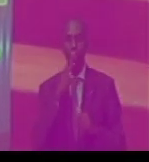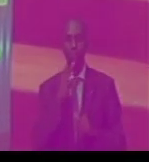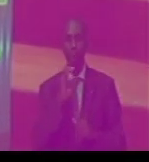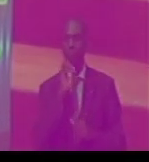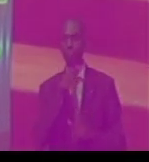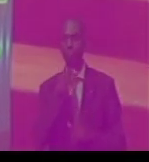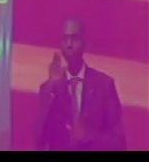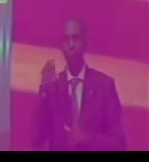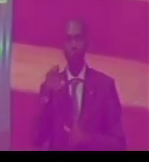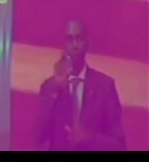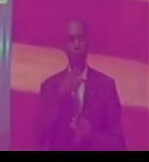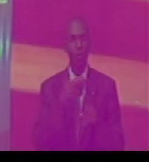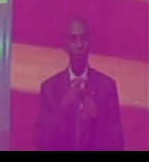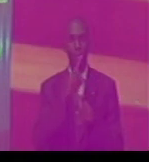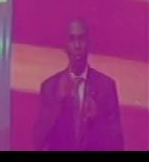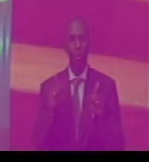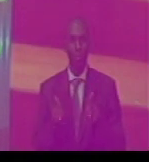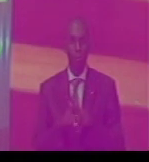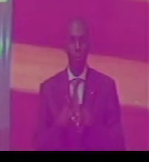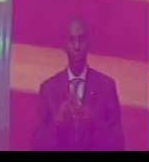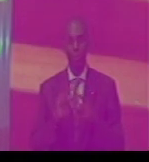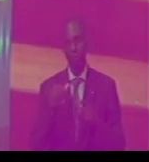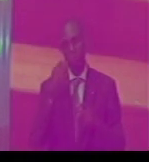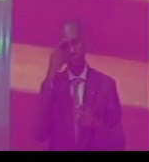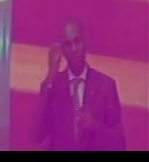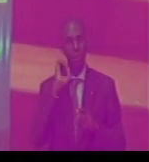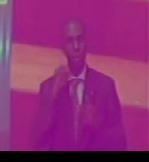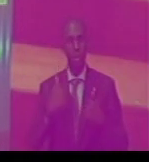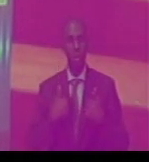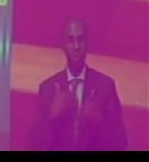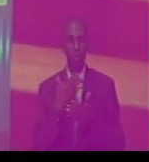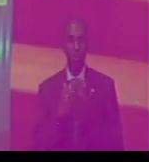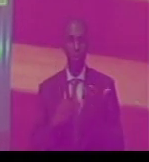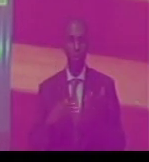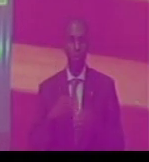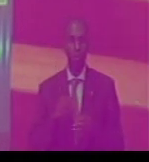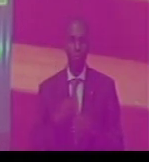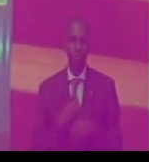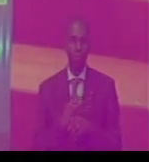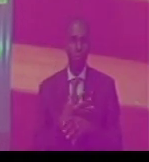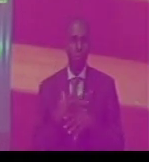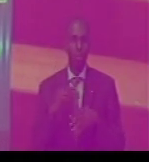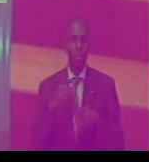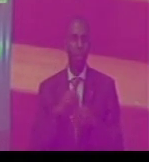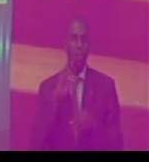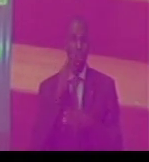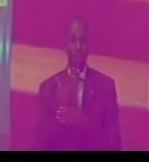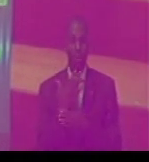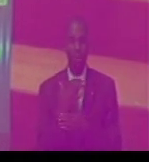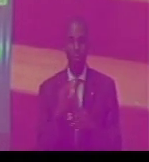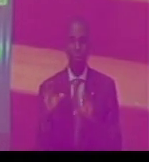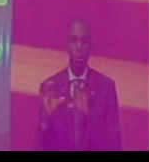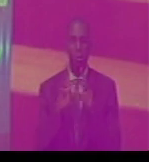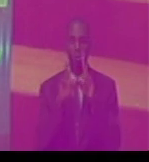marvelous. I've been going from one place to the other. I have series of proof in my hand